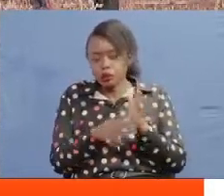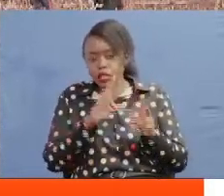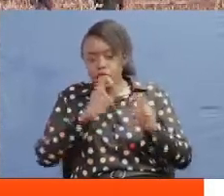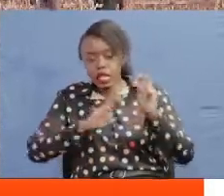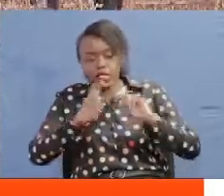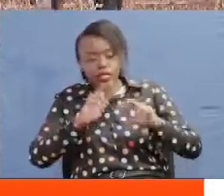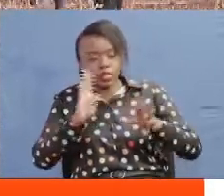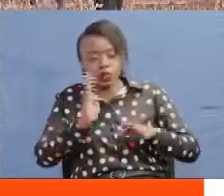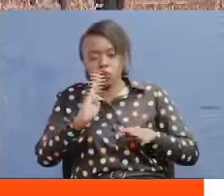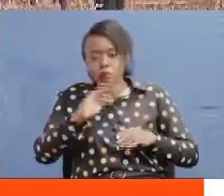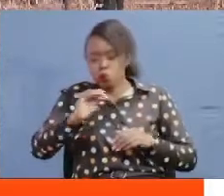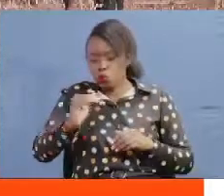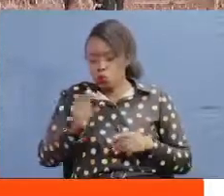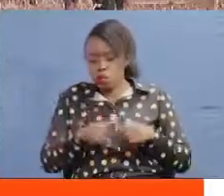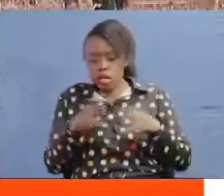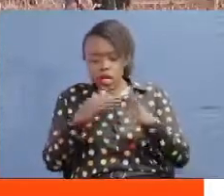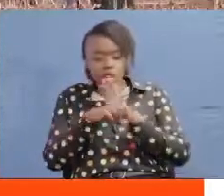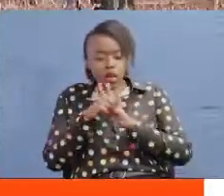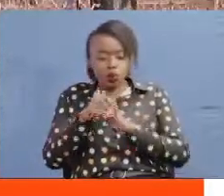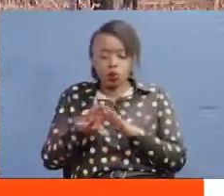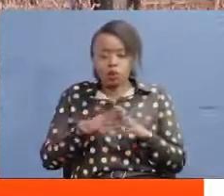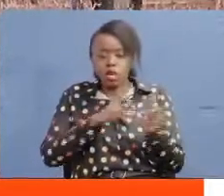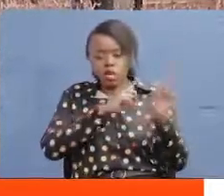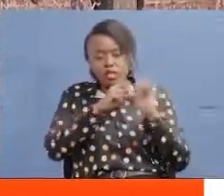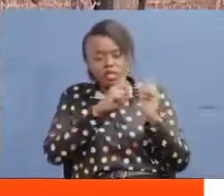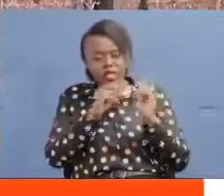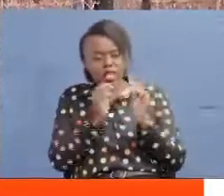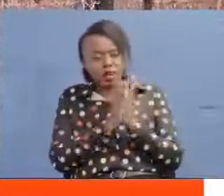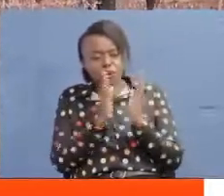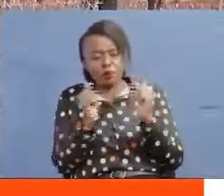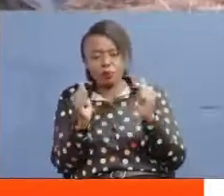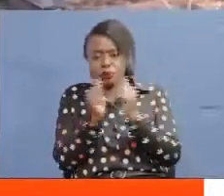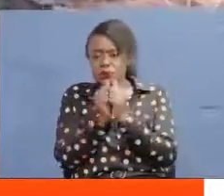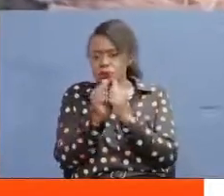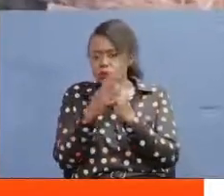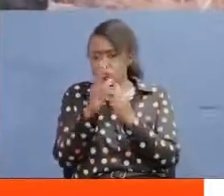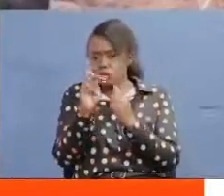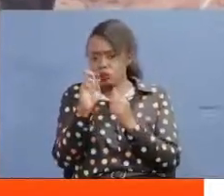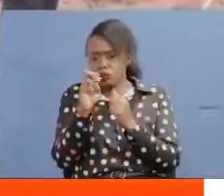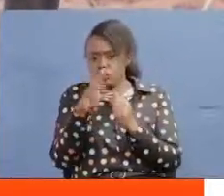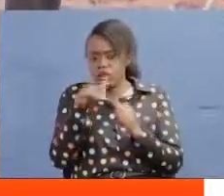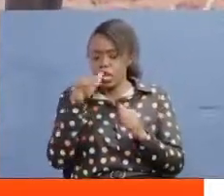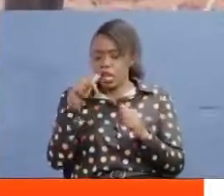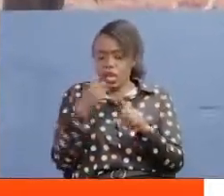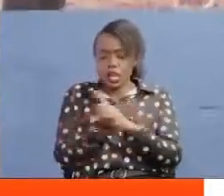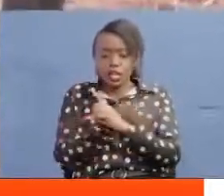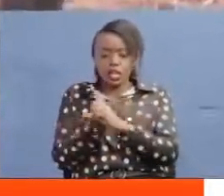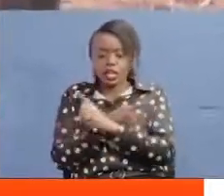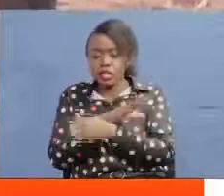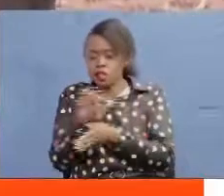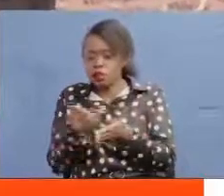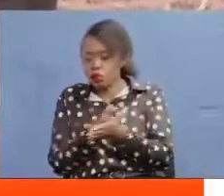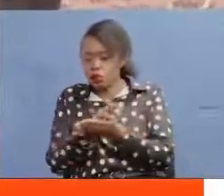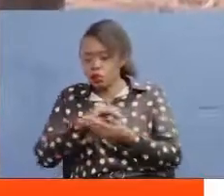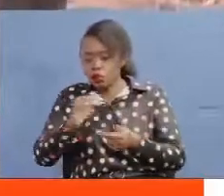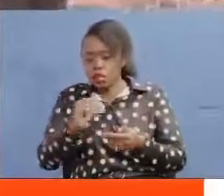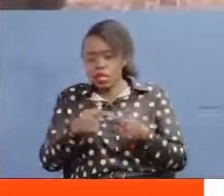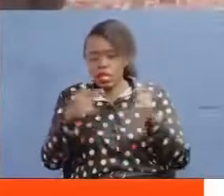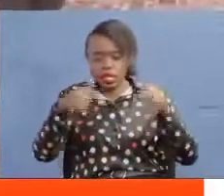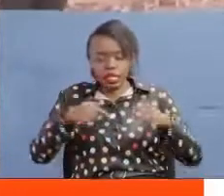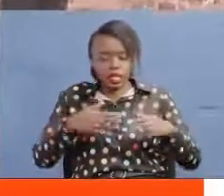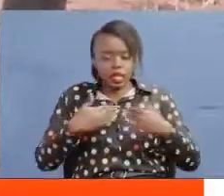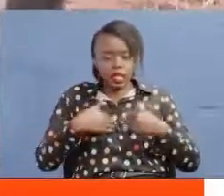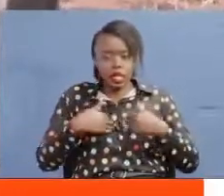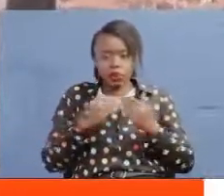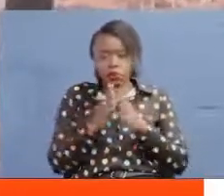in baringo county has forced past release to travel over 10 kilometers seeking for pasture in different parts of the county this has led